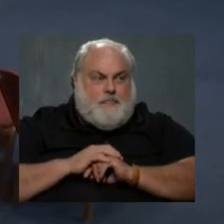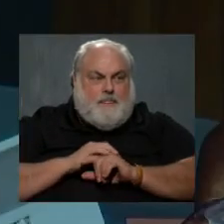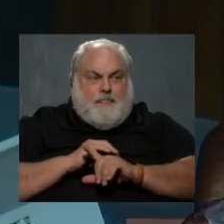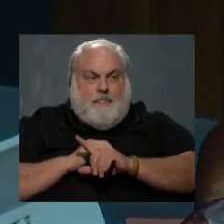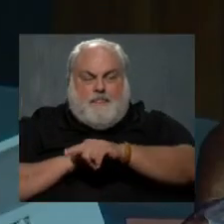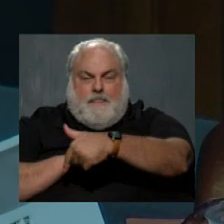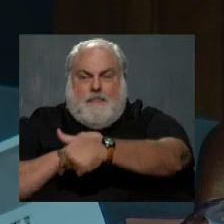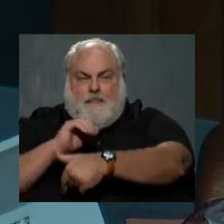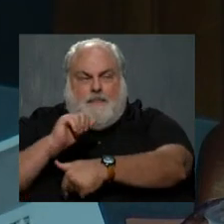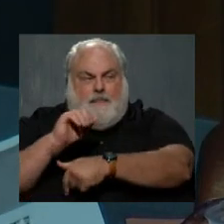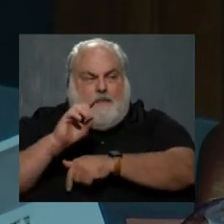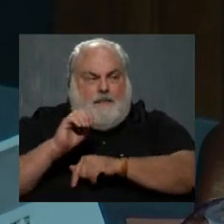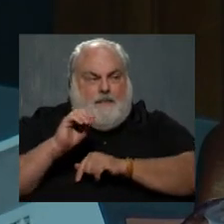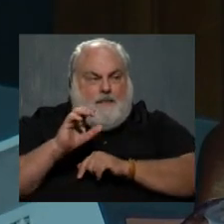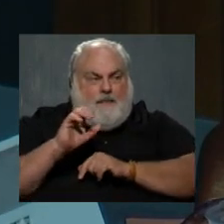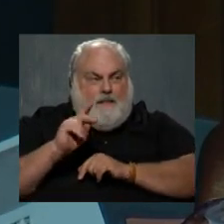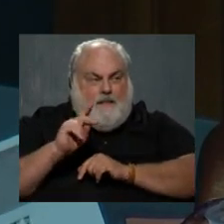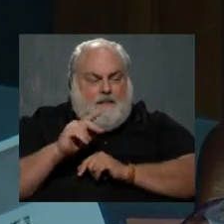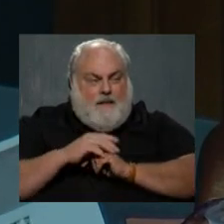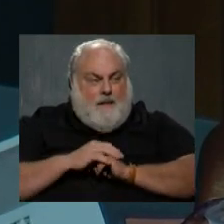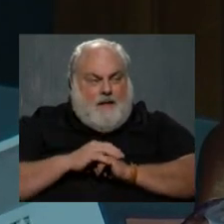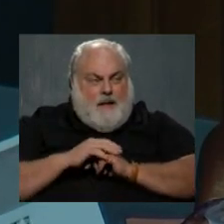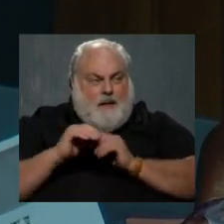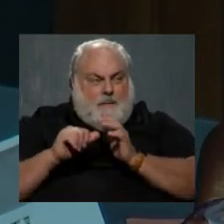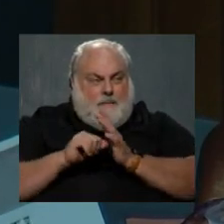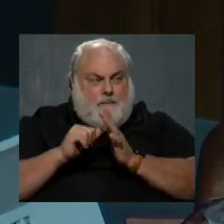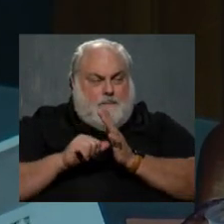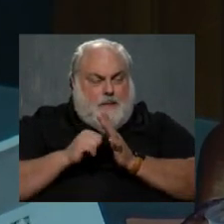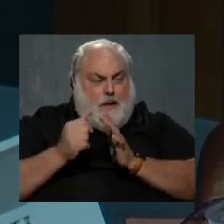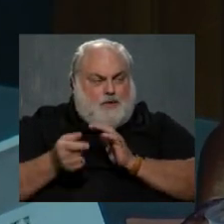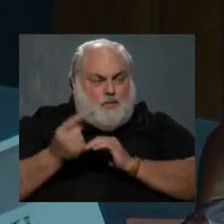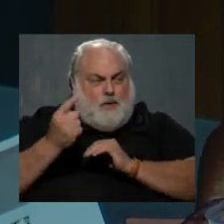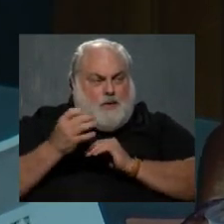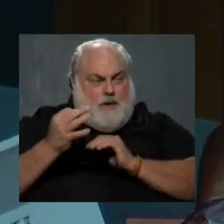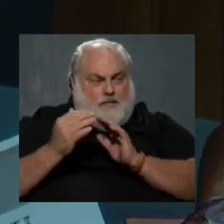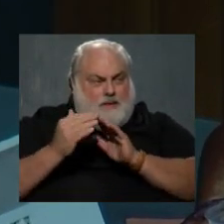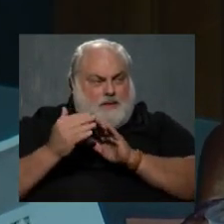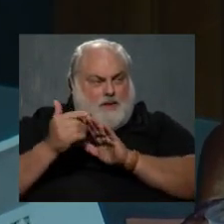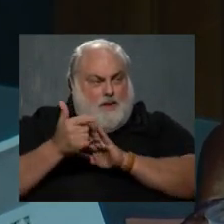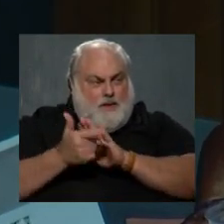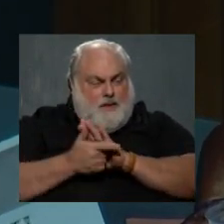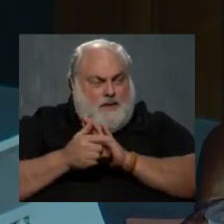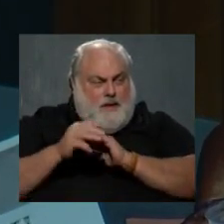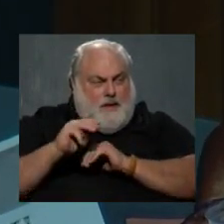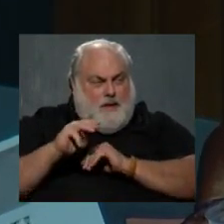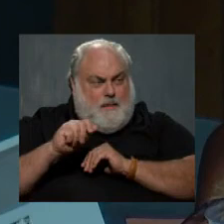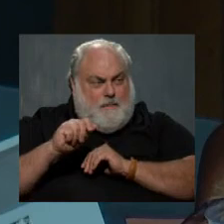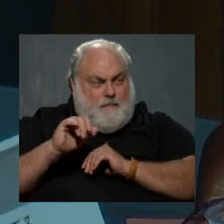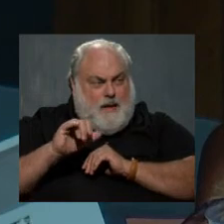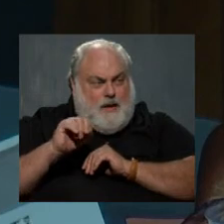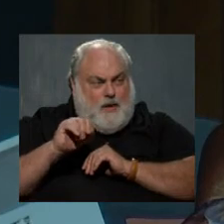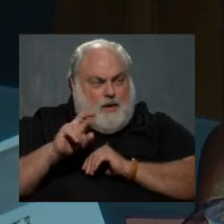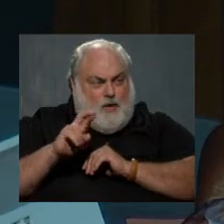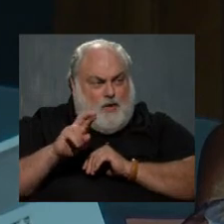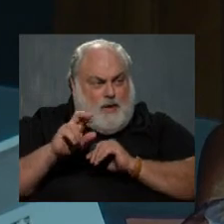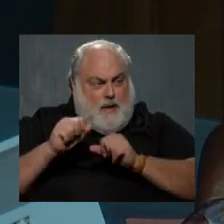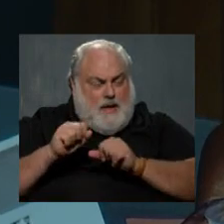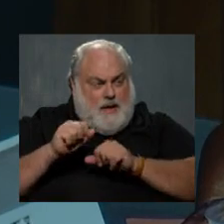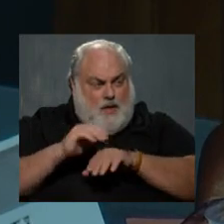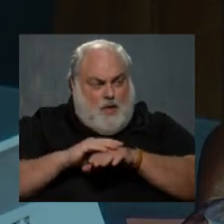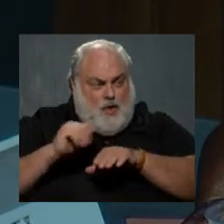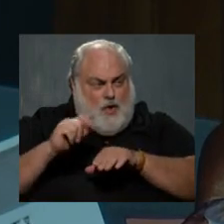Adcock? Mr. Carpenter, on page one of the ordinance, the mayor can call for an